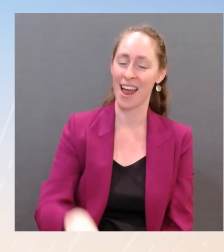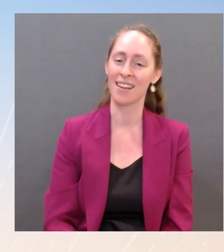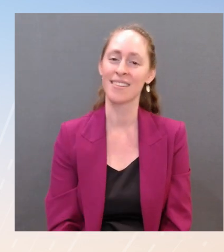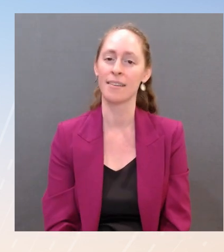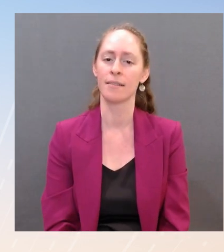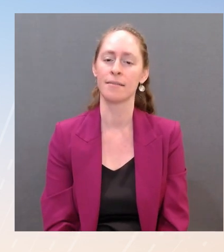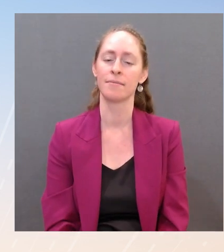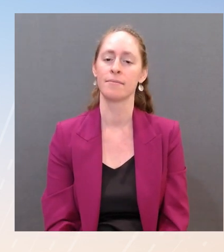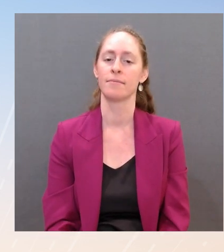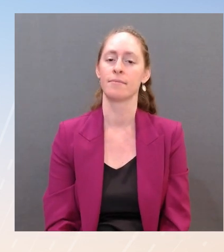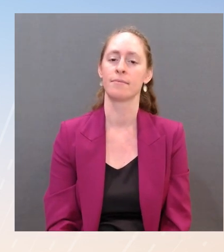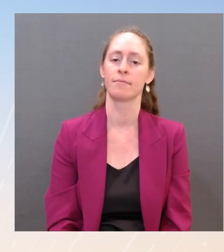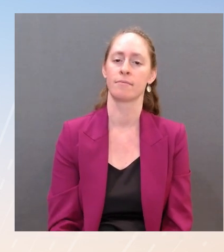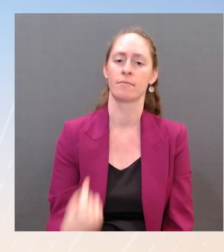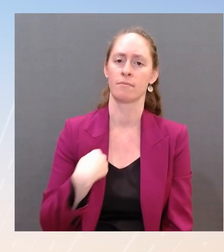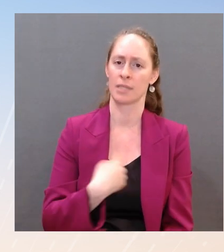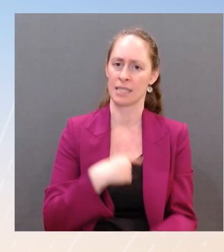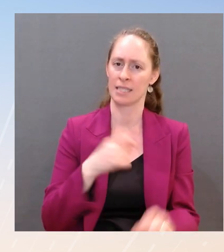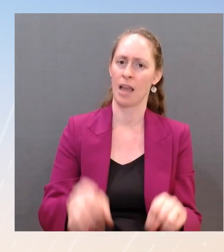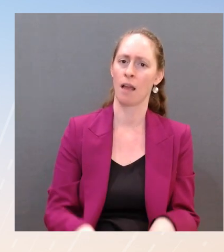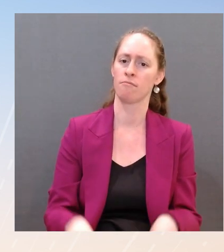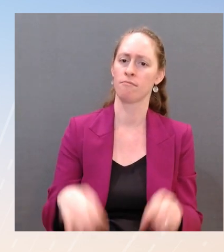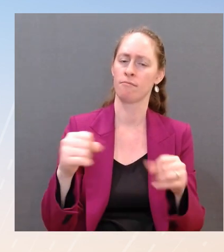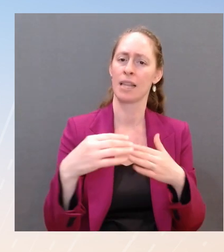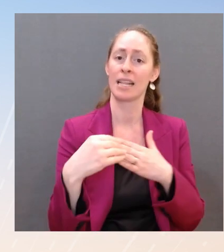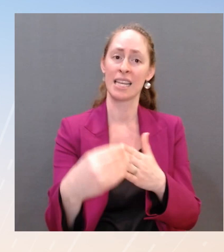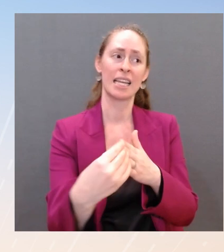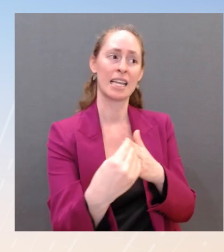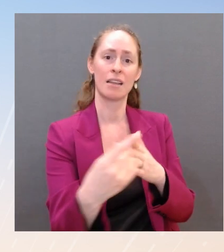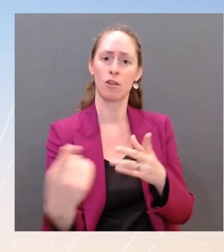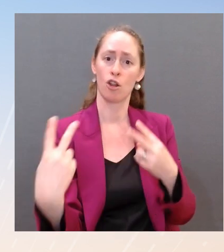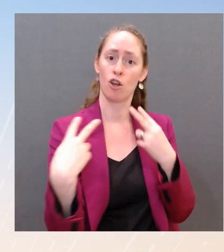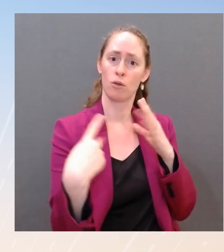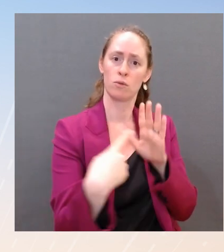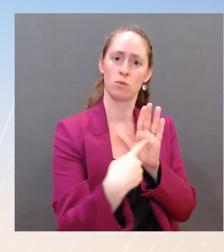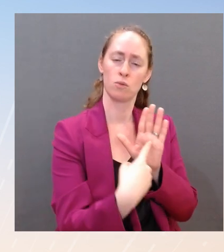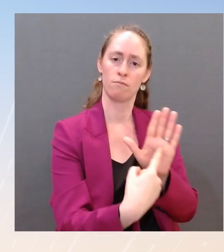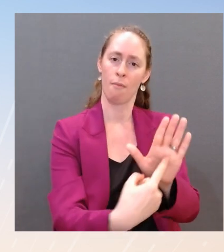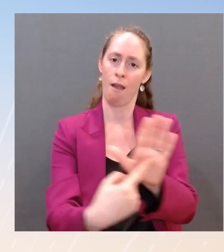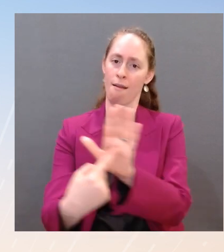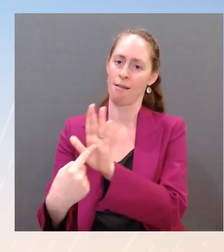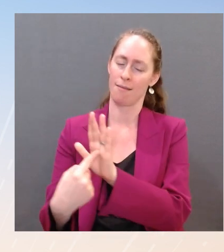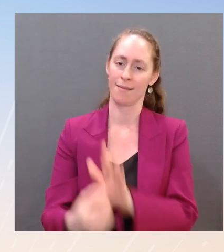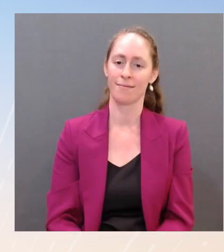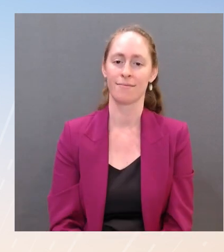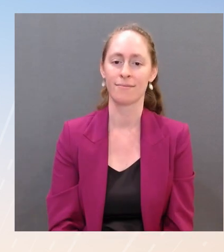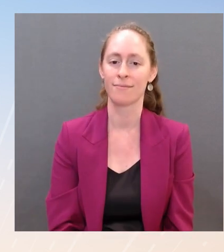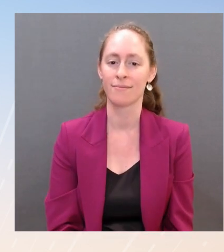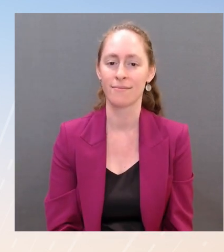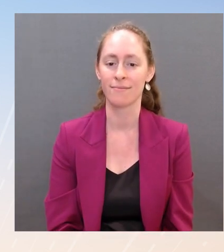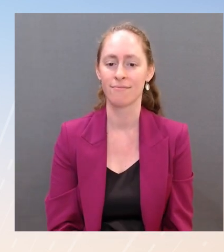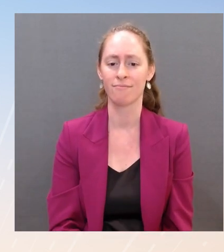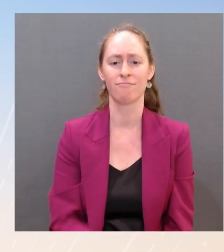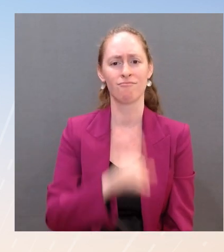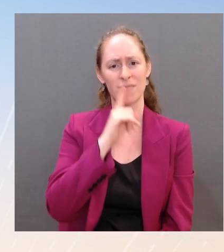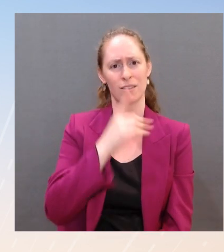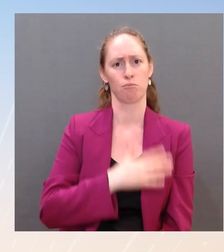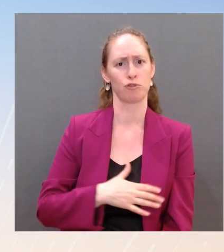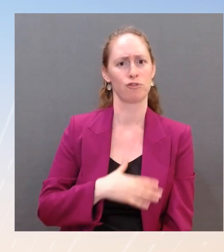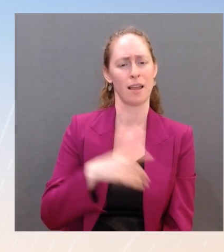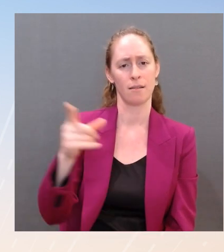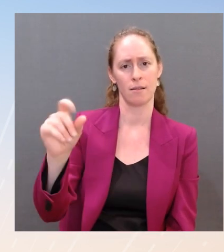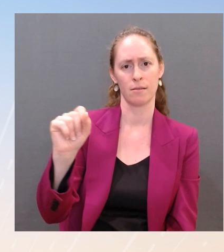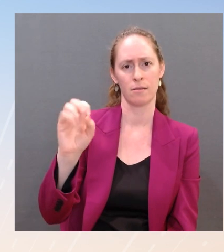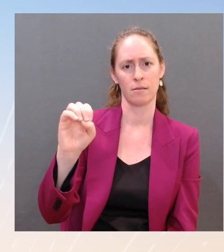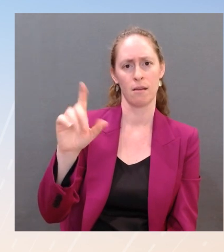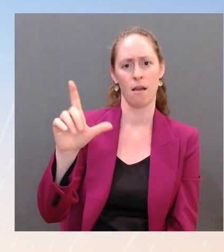reasons I'm so grateful to my friend Selena, because she has led by example in being open, in sharing, not just with one